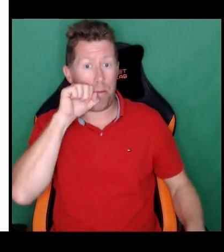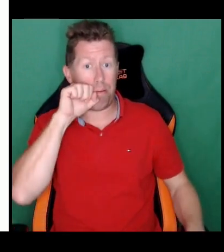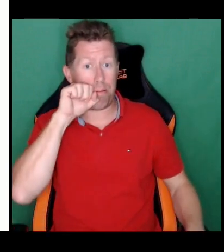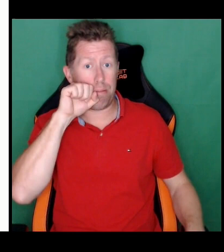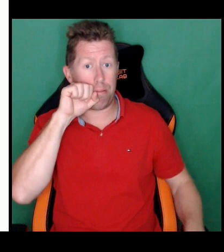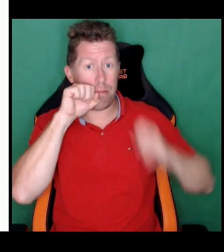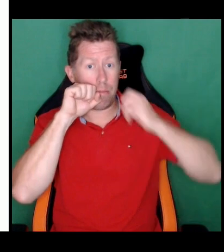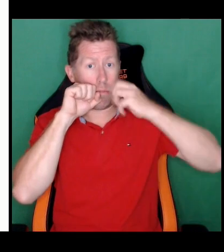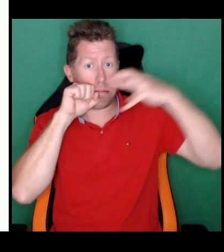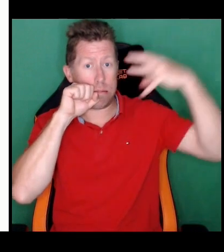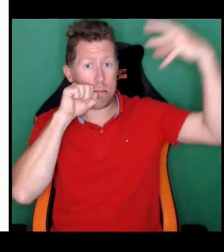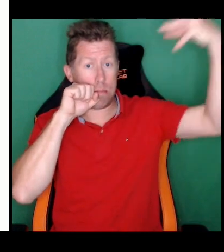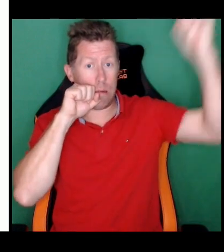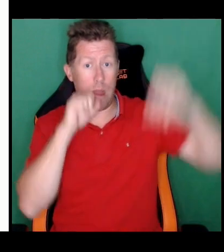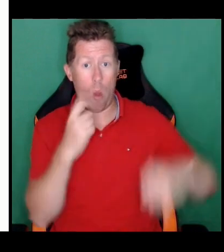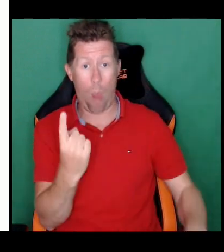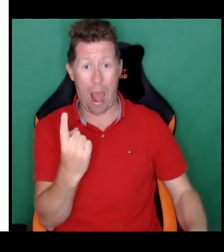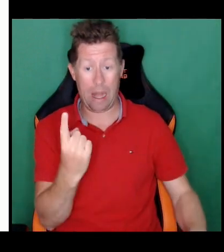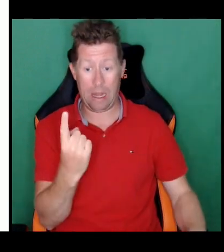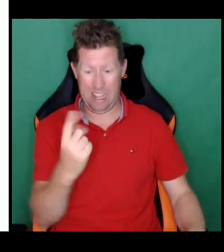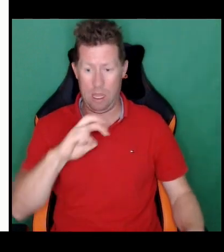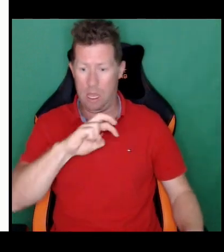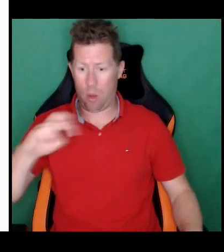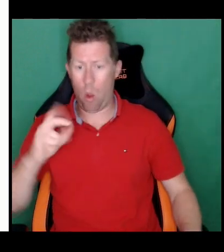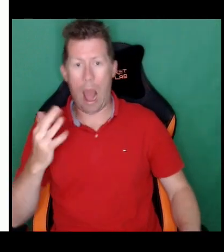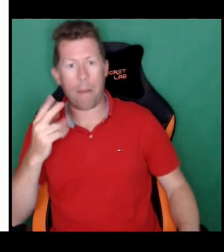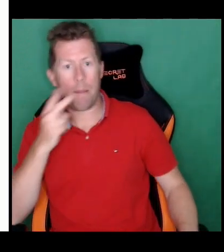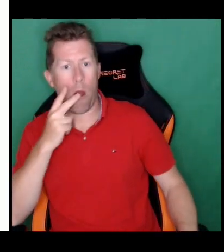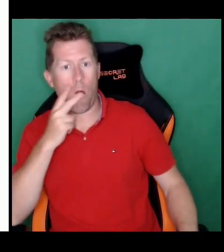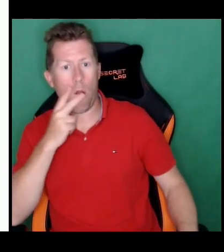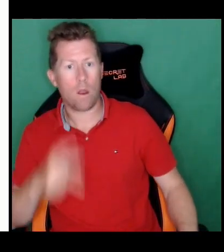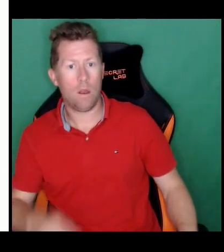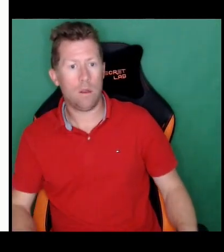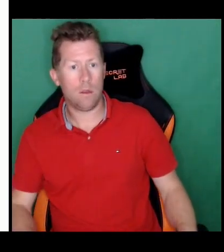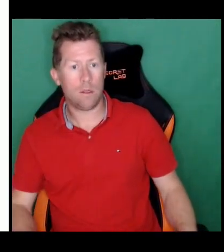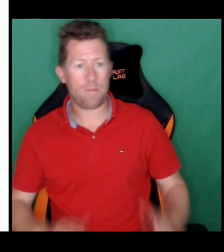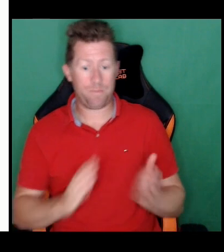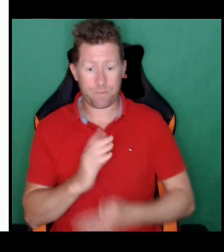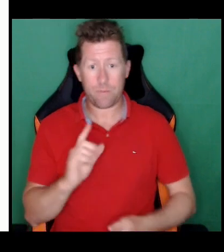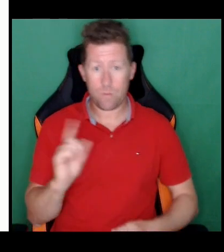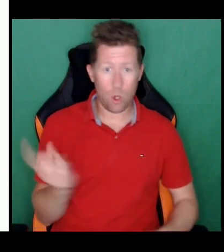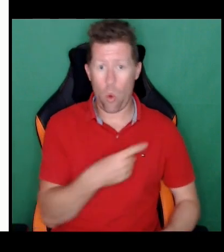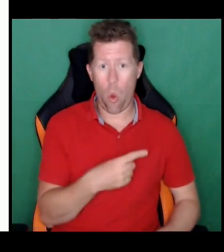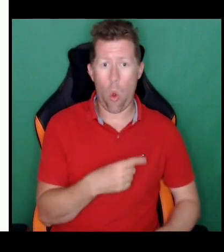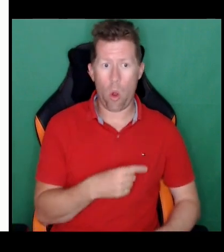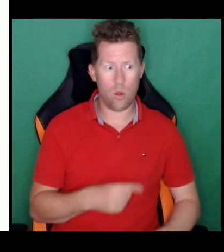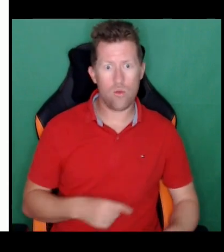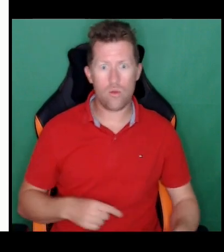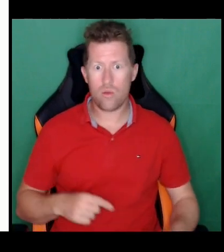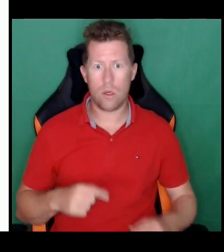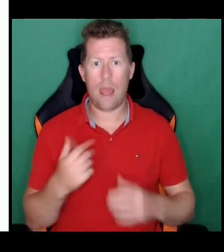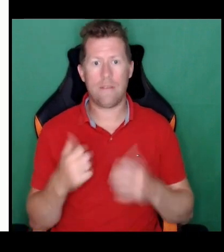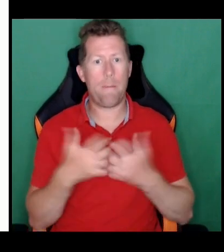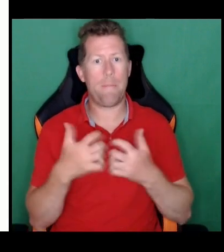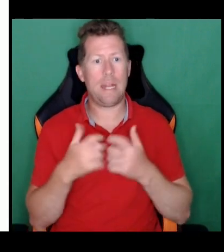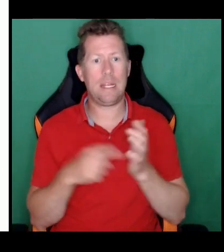that equates to in terms of nicotine to cigarettes, because they all have an appetite for this. We had many, many teenagers